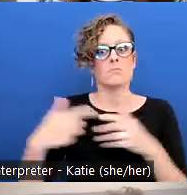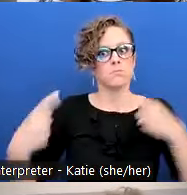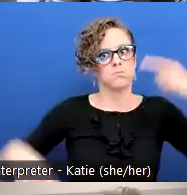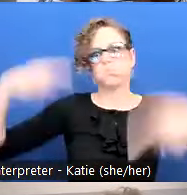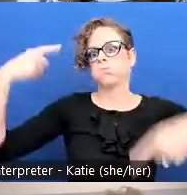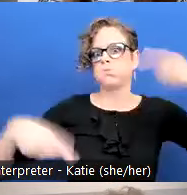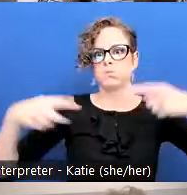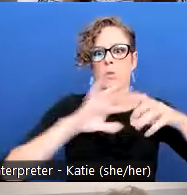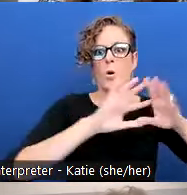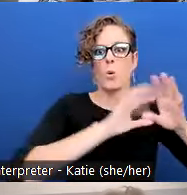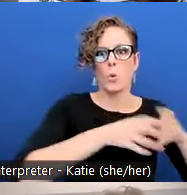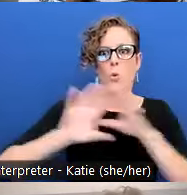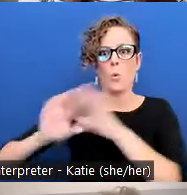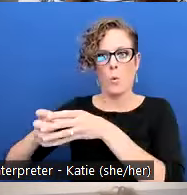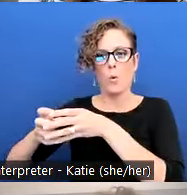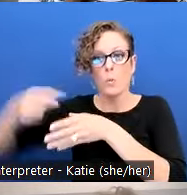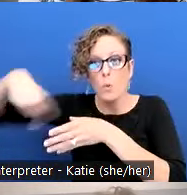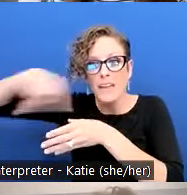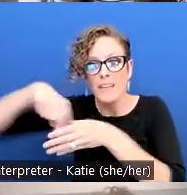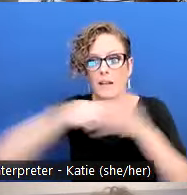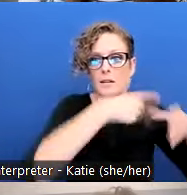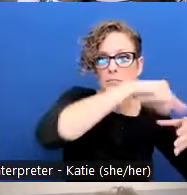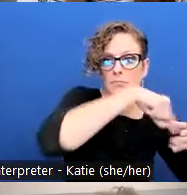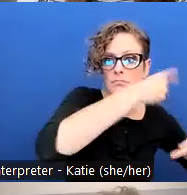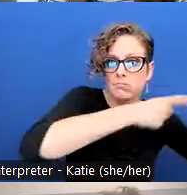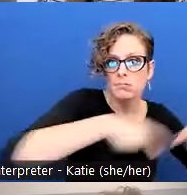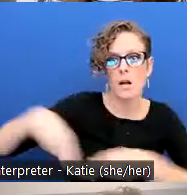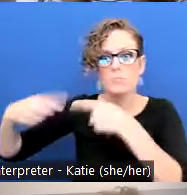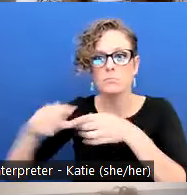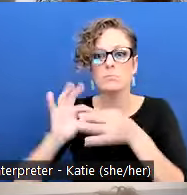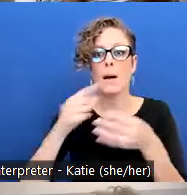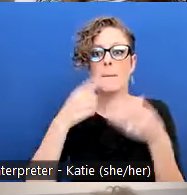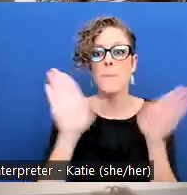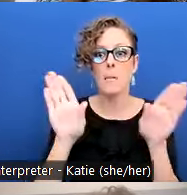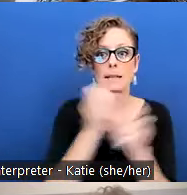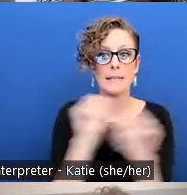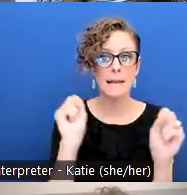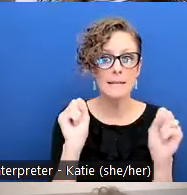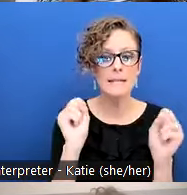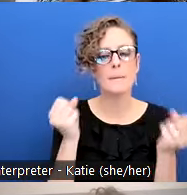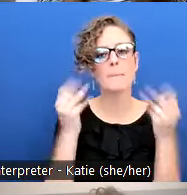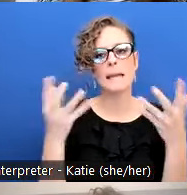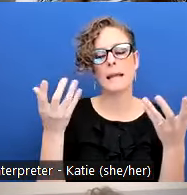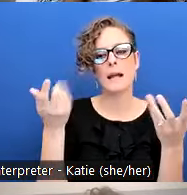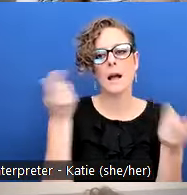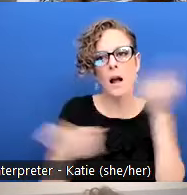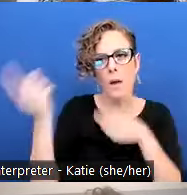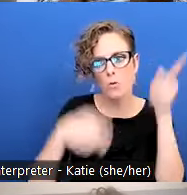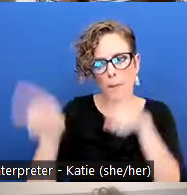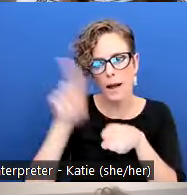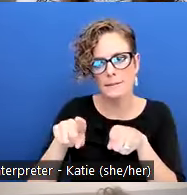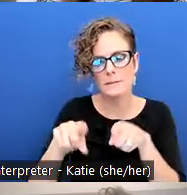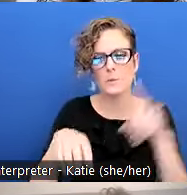within parties around things like public safety, and a lot of compromises, often between Democrats in